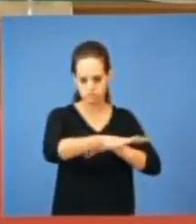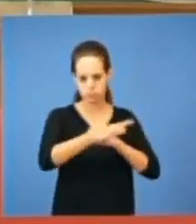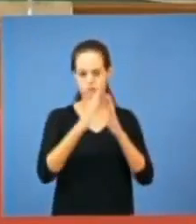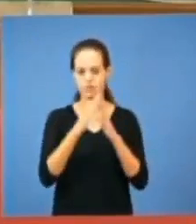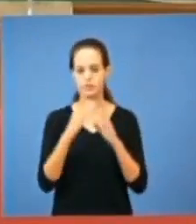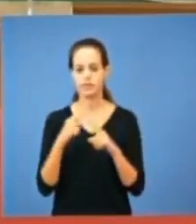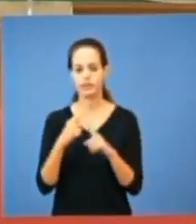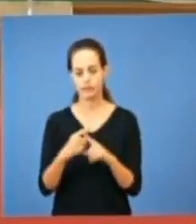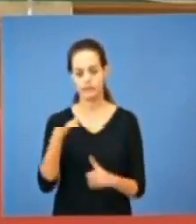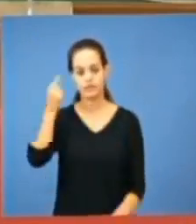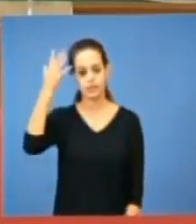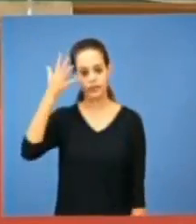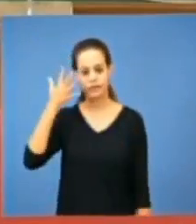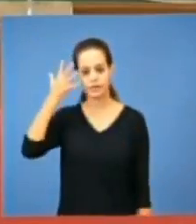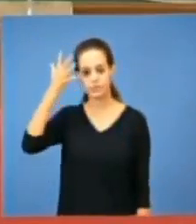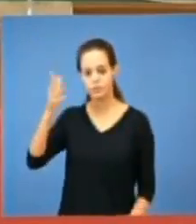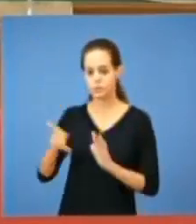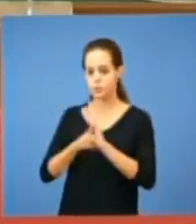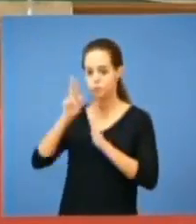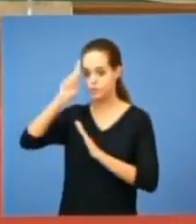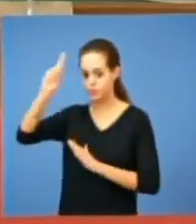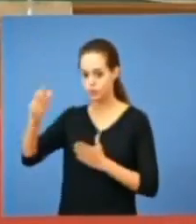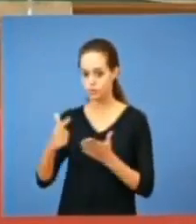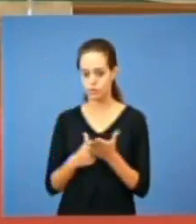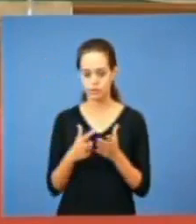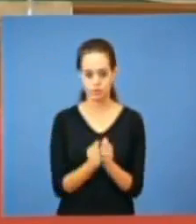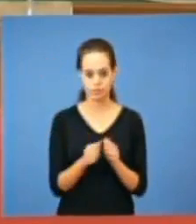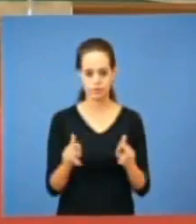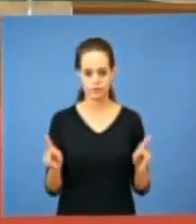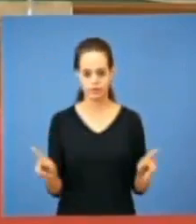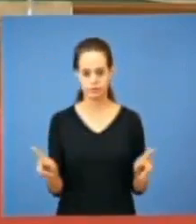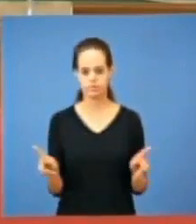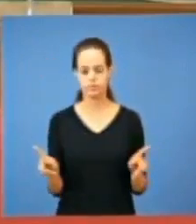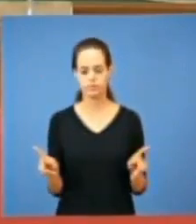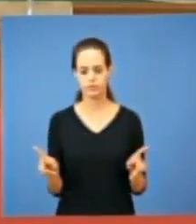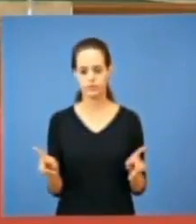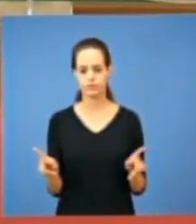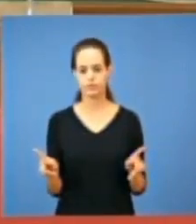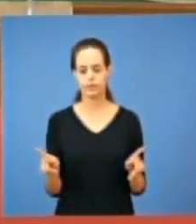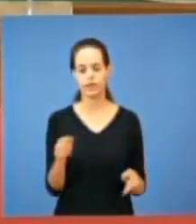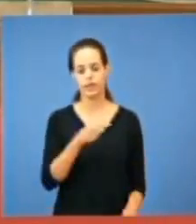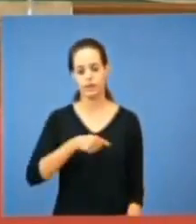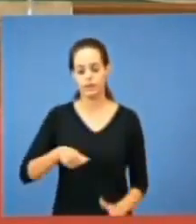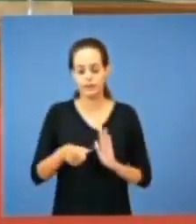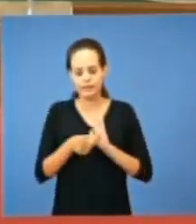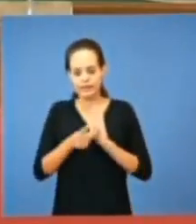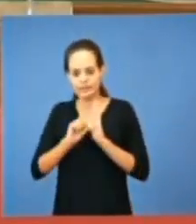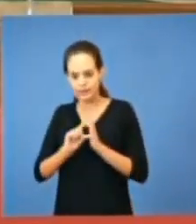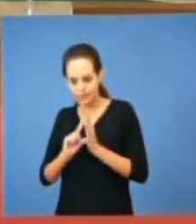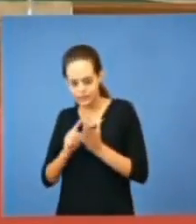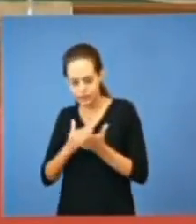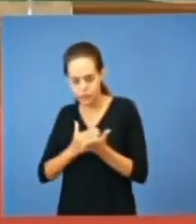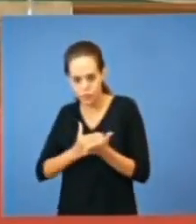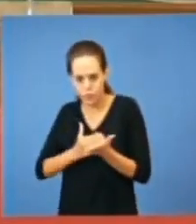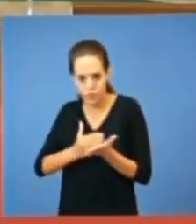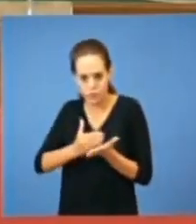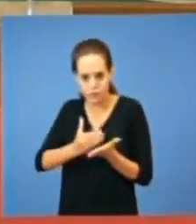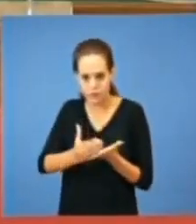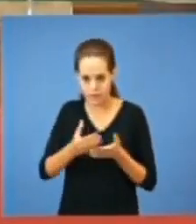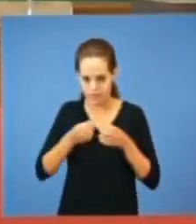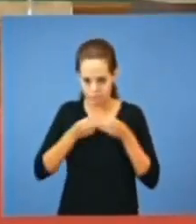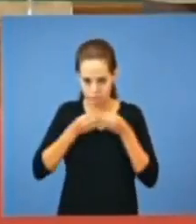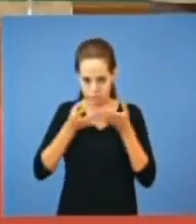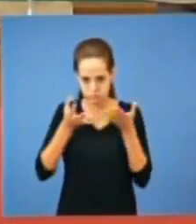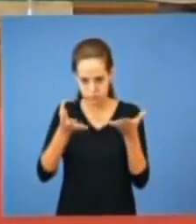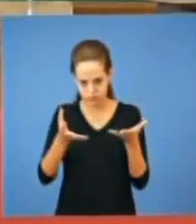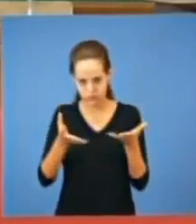to inform our church about the revelations that we have in Revelations. So before we